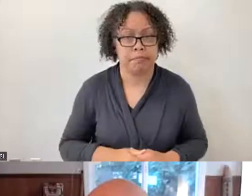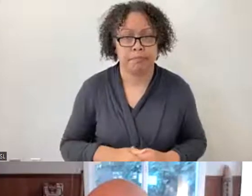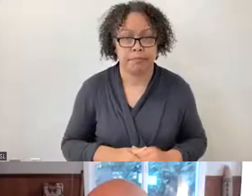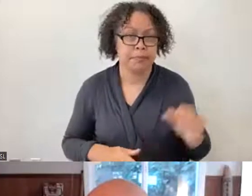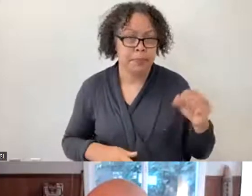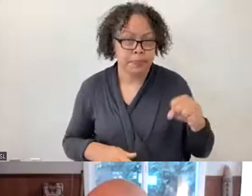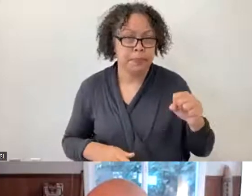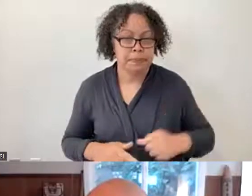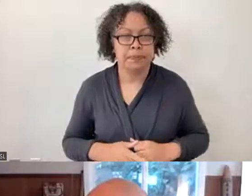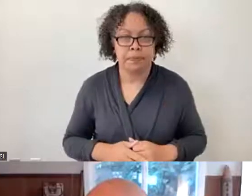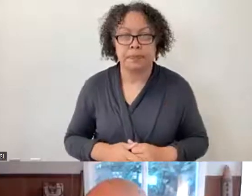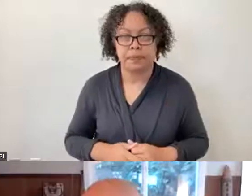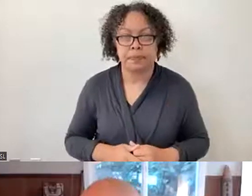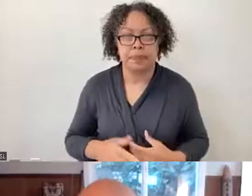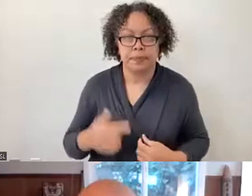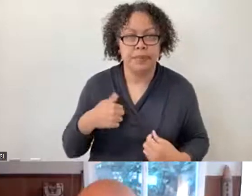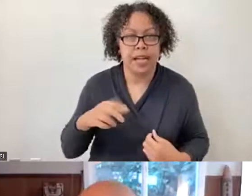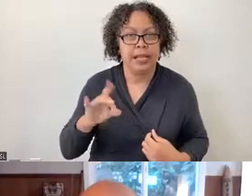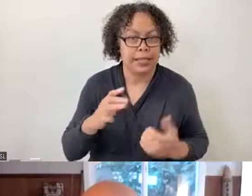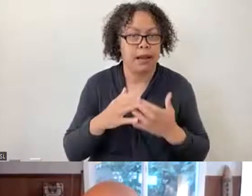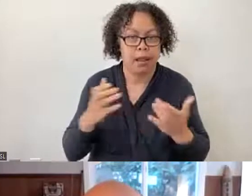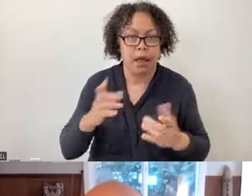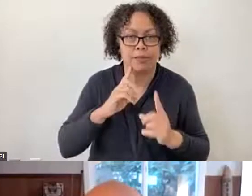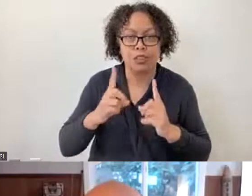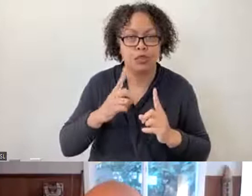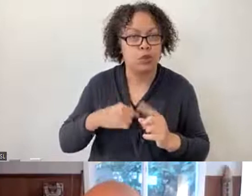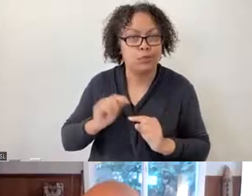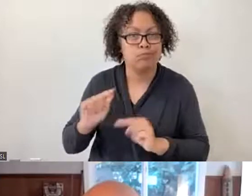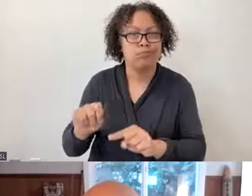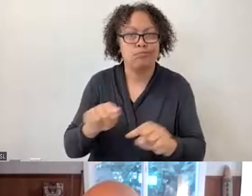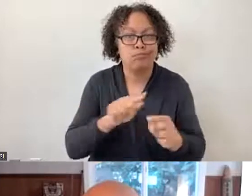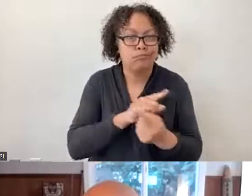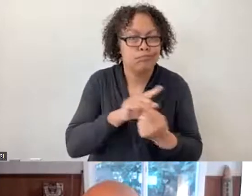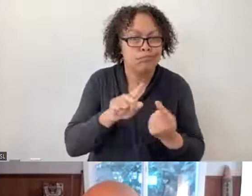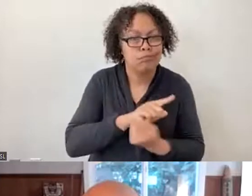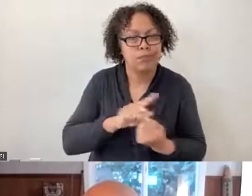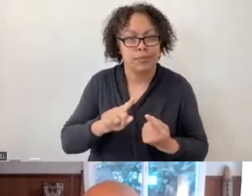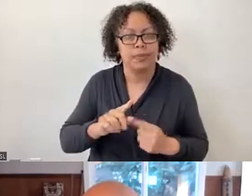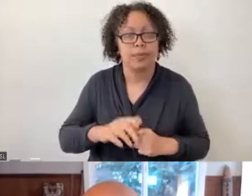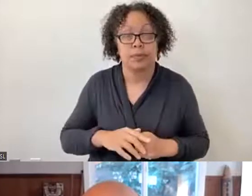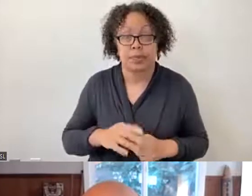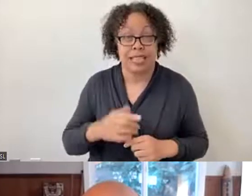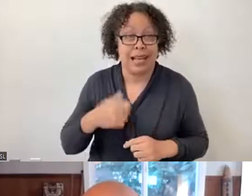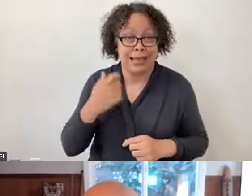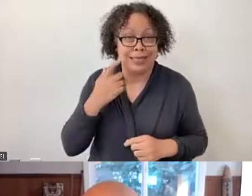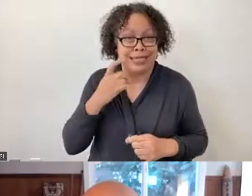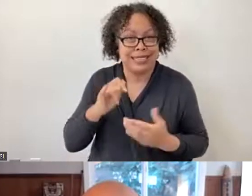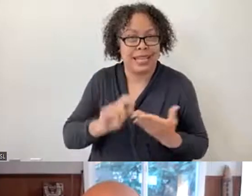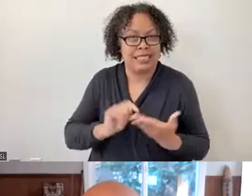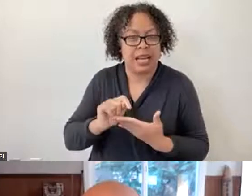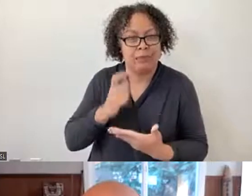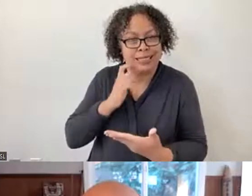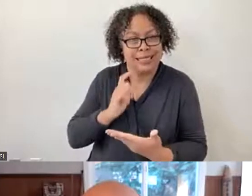Yeah, so I ended up doing a lot of the interviews. I had just finished my PhD and moved out to